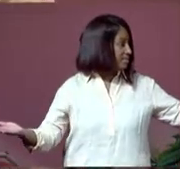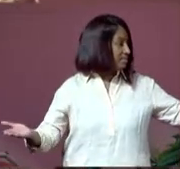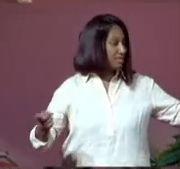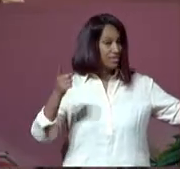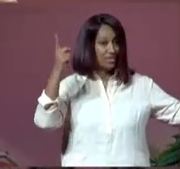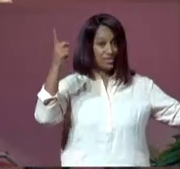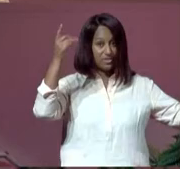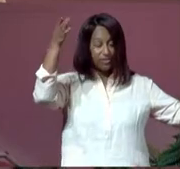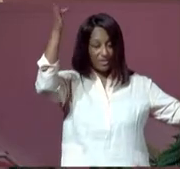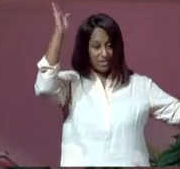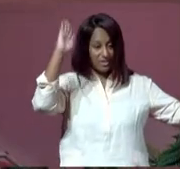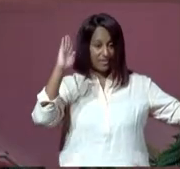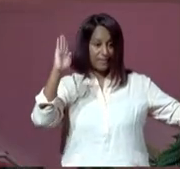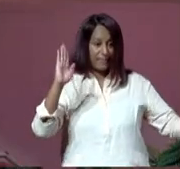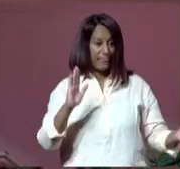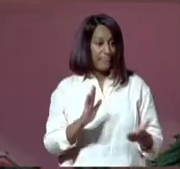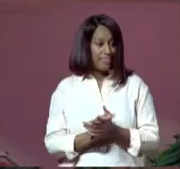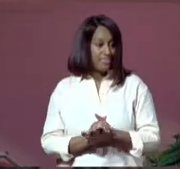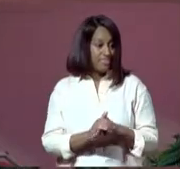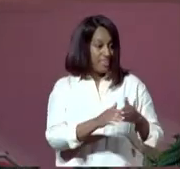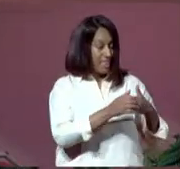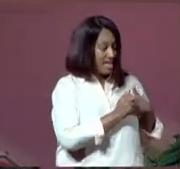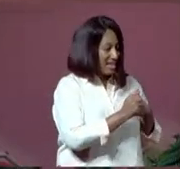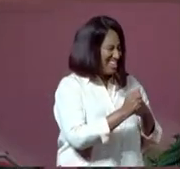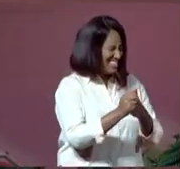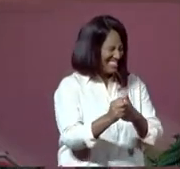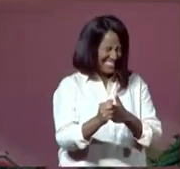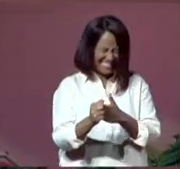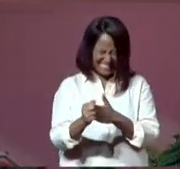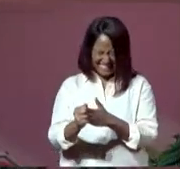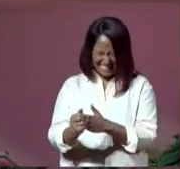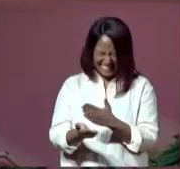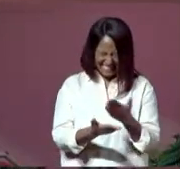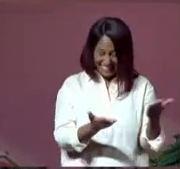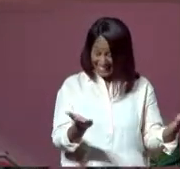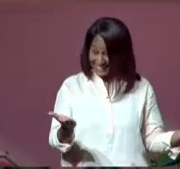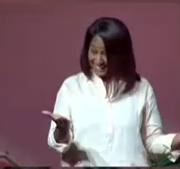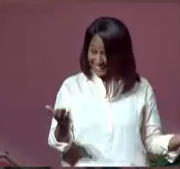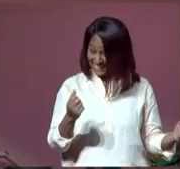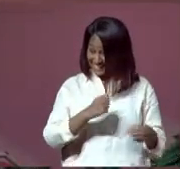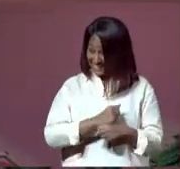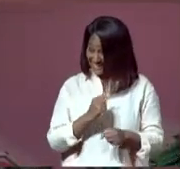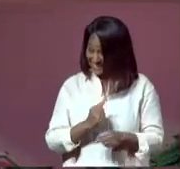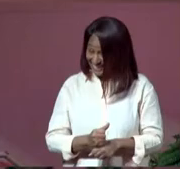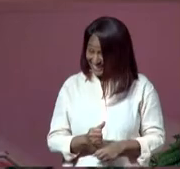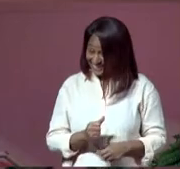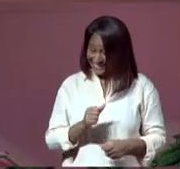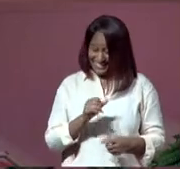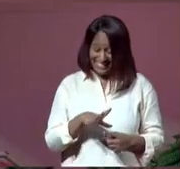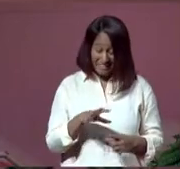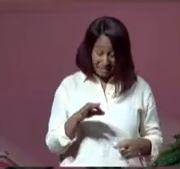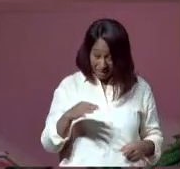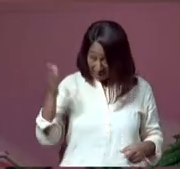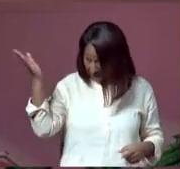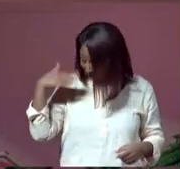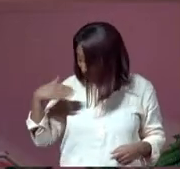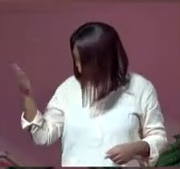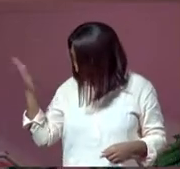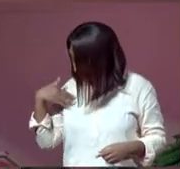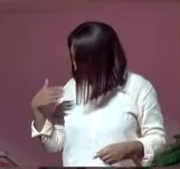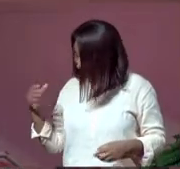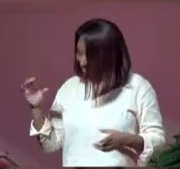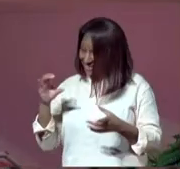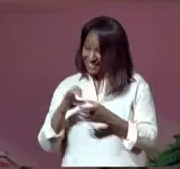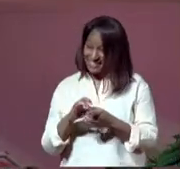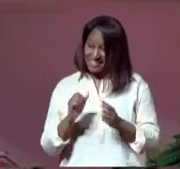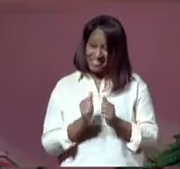God, have ordered to make the choice to connect with Jesus and this,